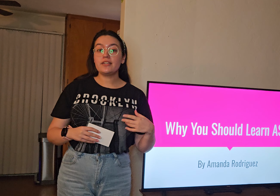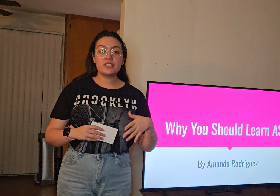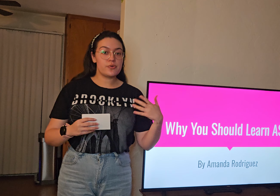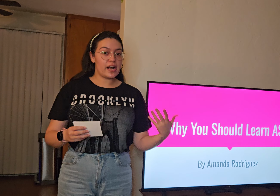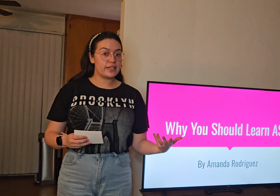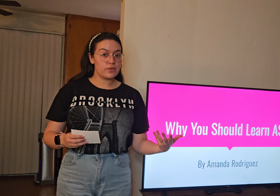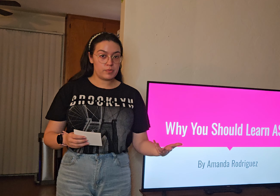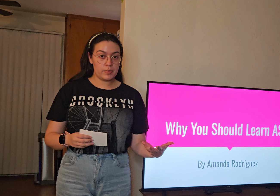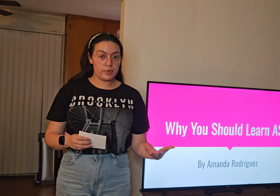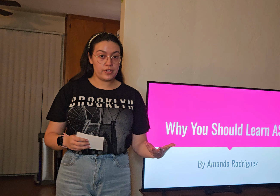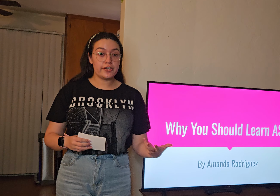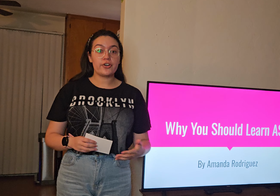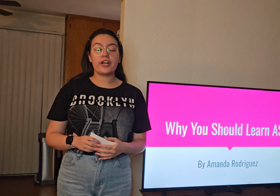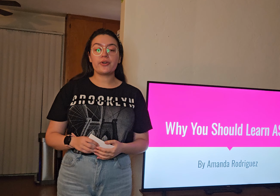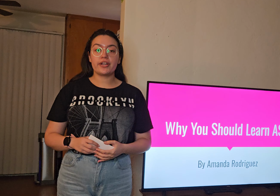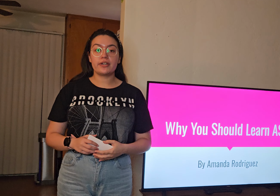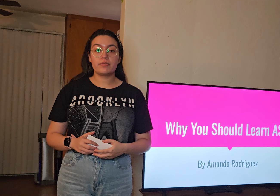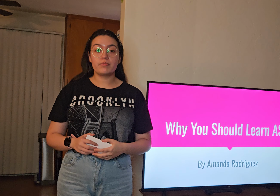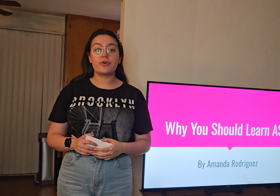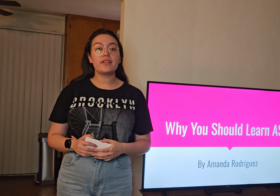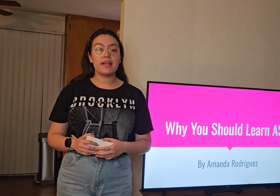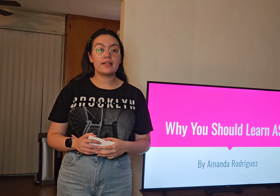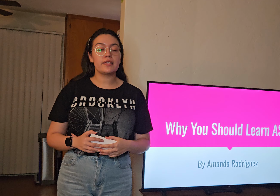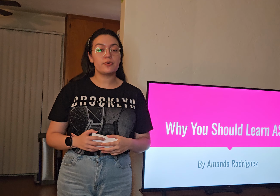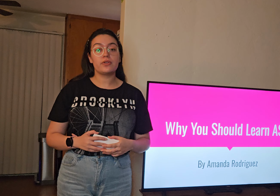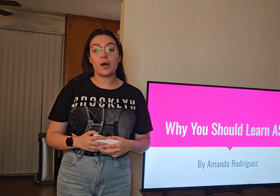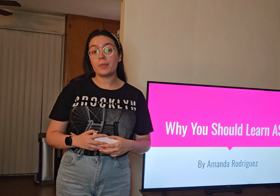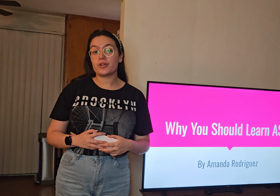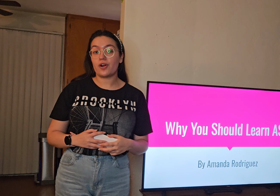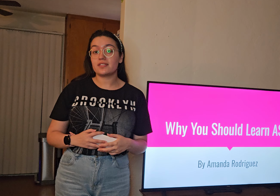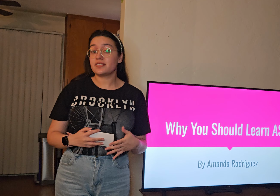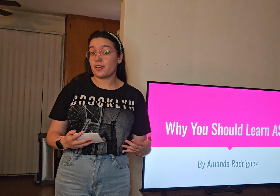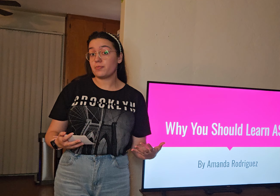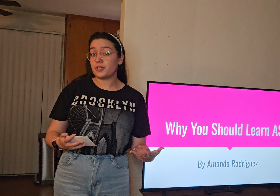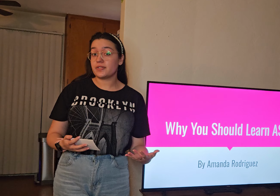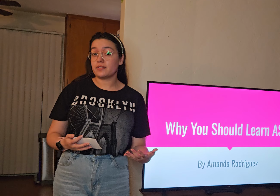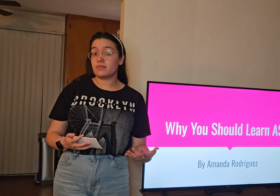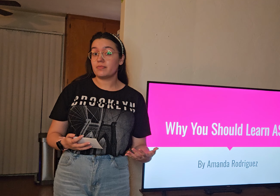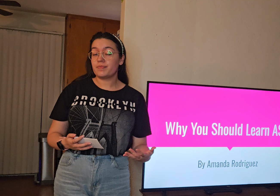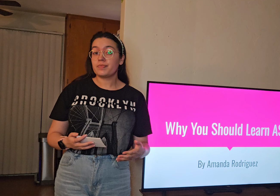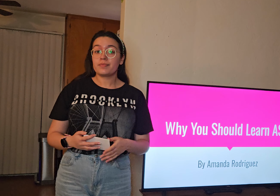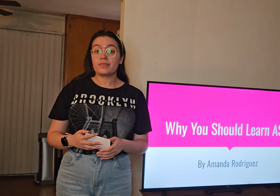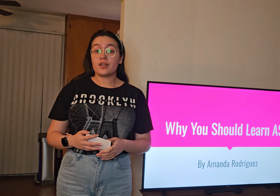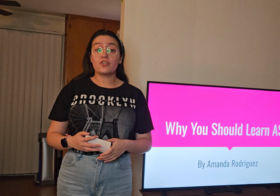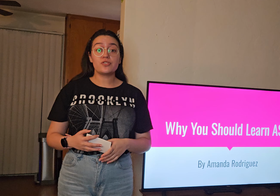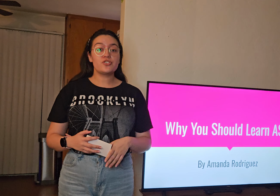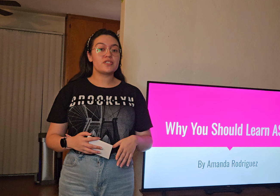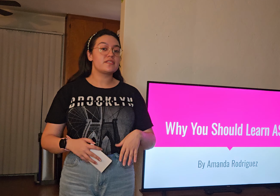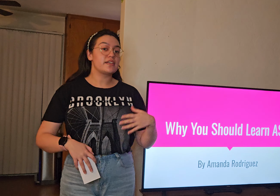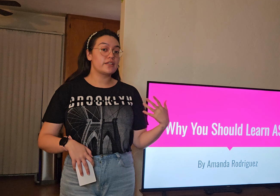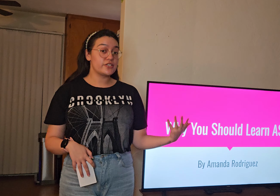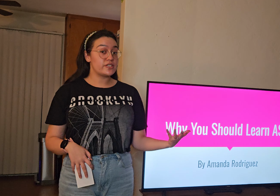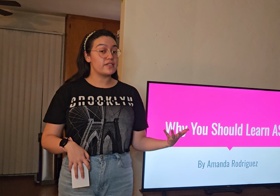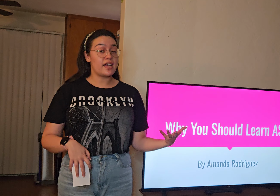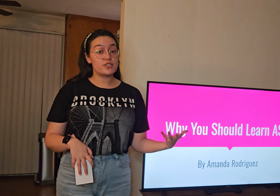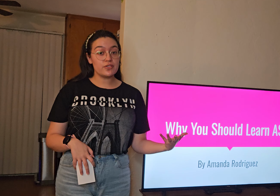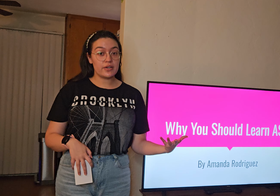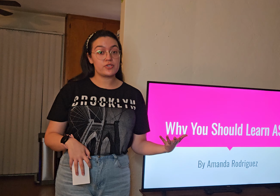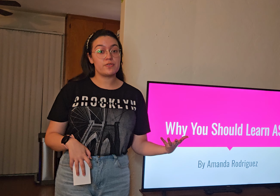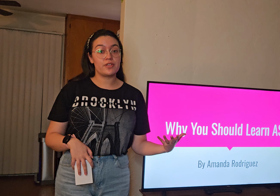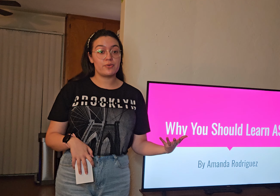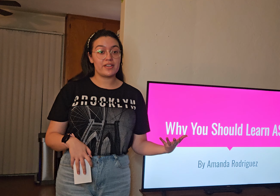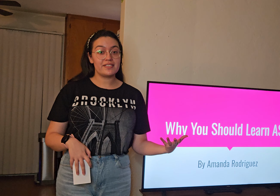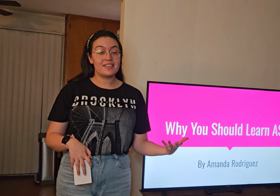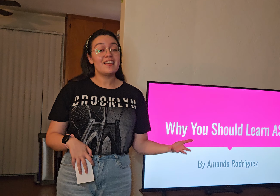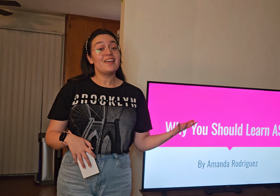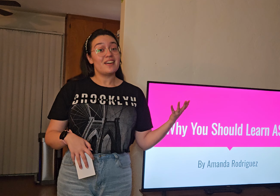you're planning on interacting with people in your career, more than likely you will come across a deaf person. Also, just as English is the national